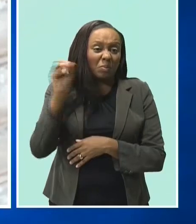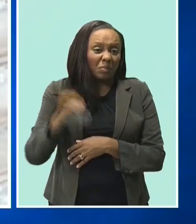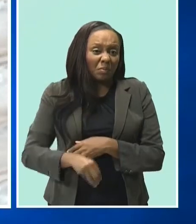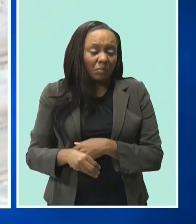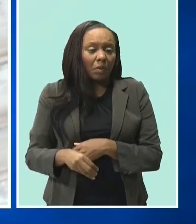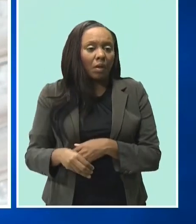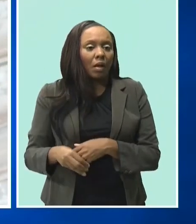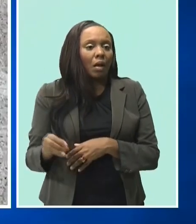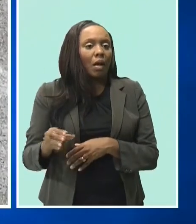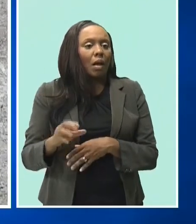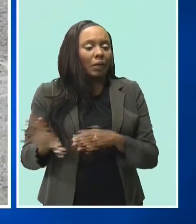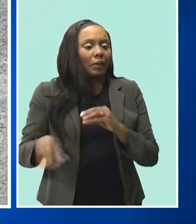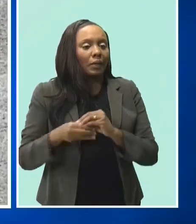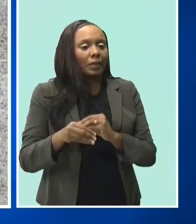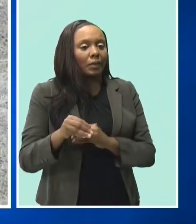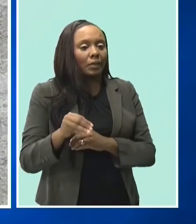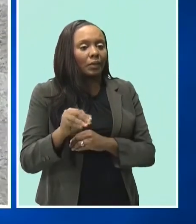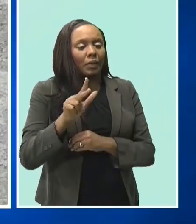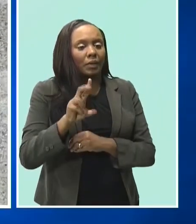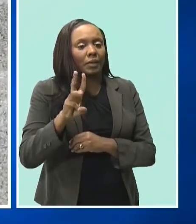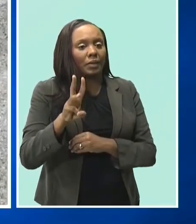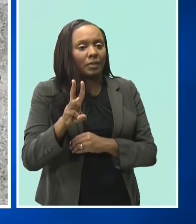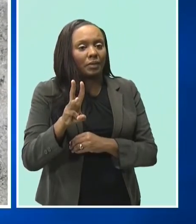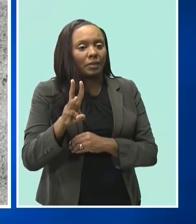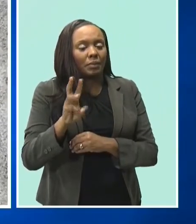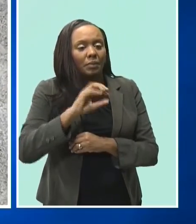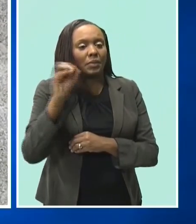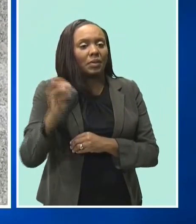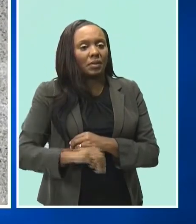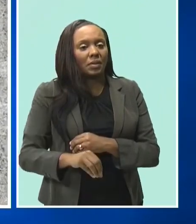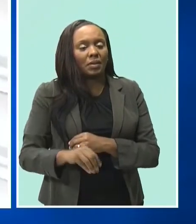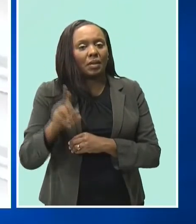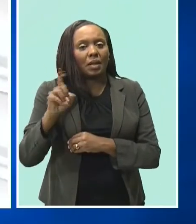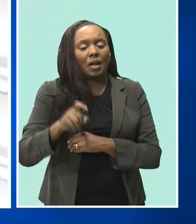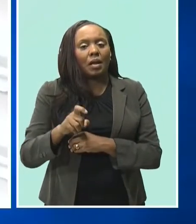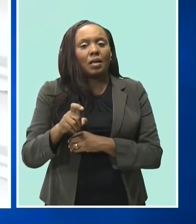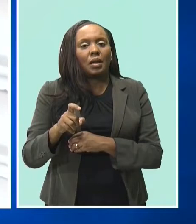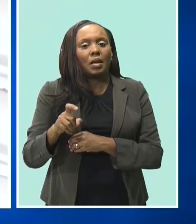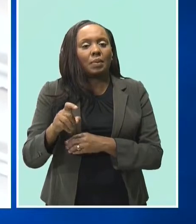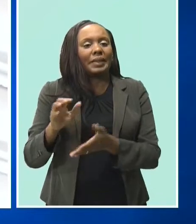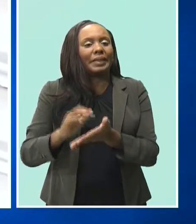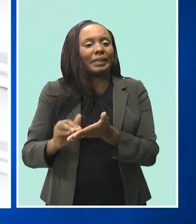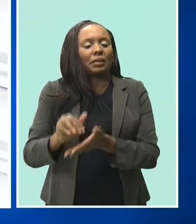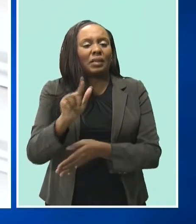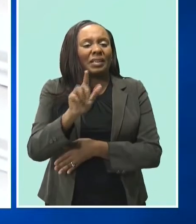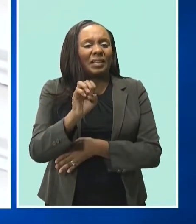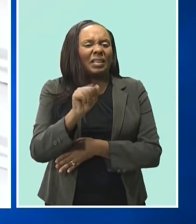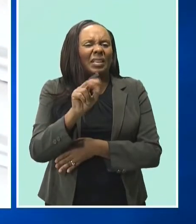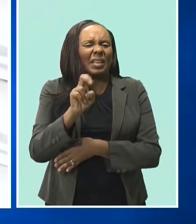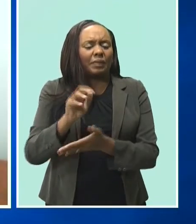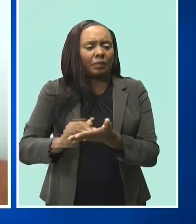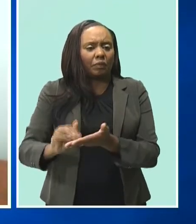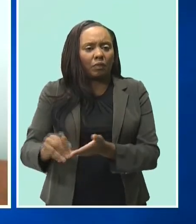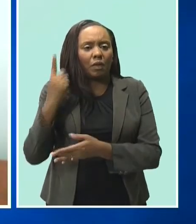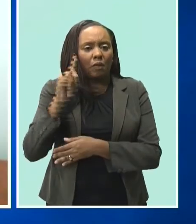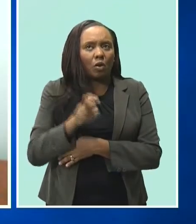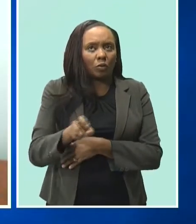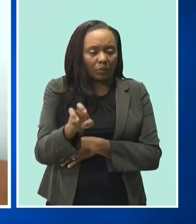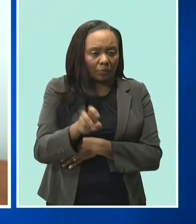as it opens a space for community and government involvement. Mr. King was a guest on CBC TV8's program, Morning